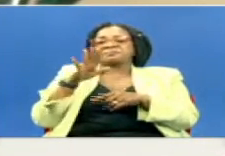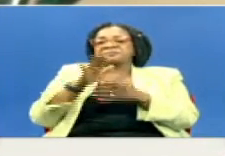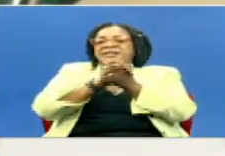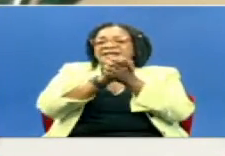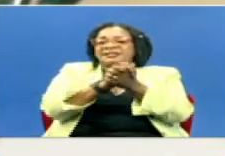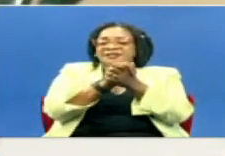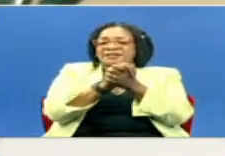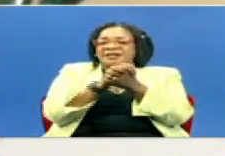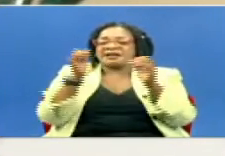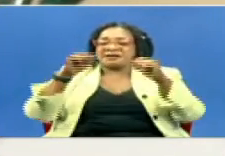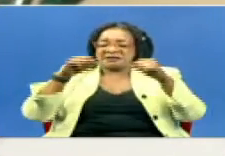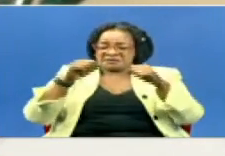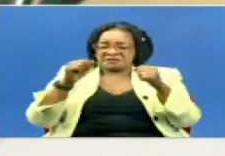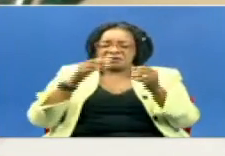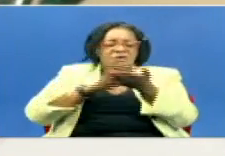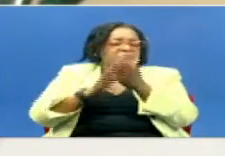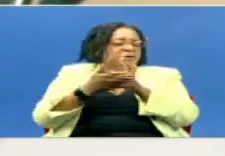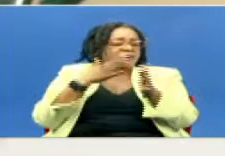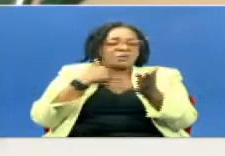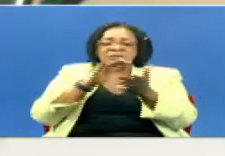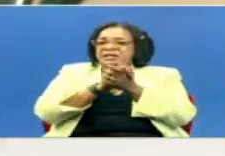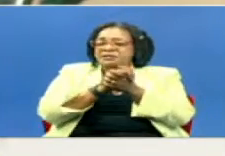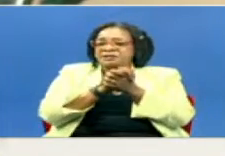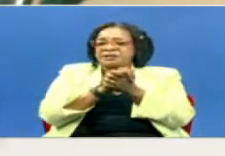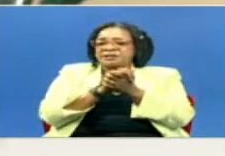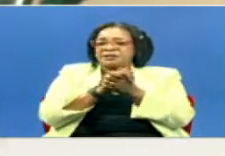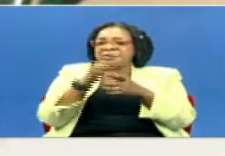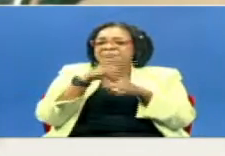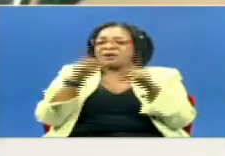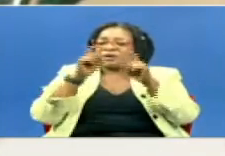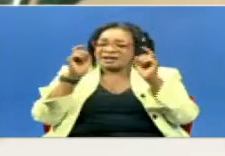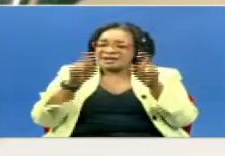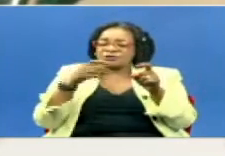agree? Nobody wants a handshake, but we need to have